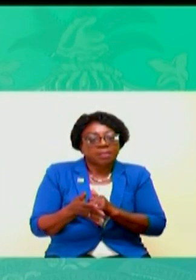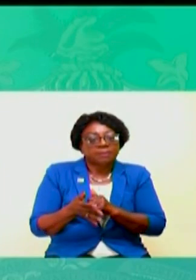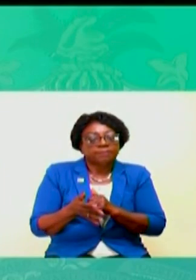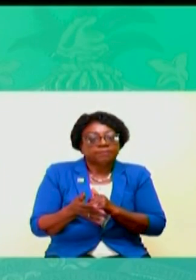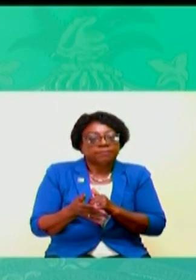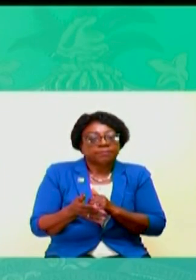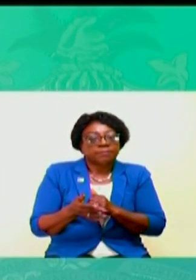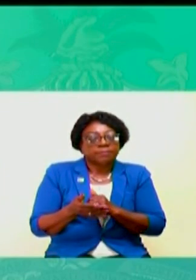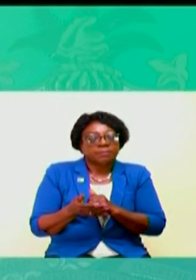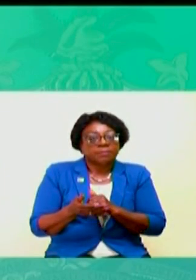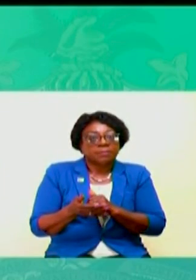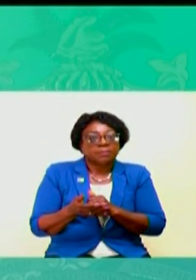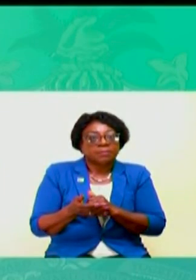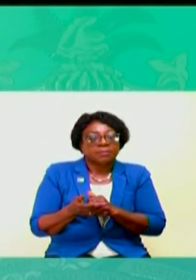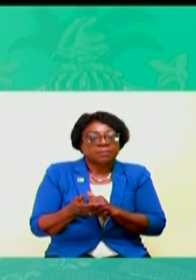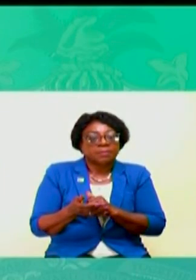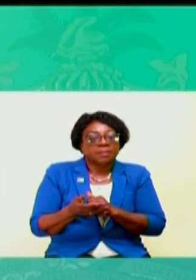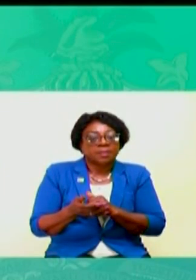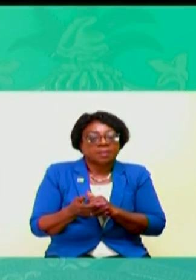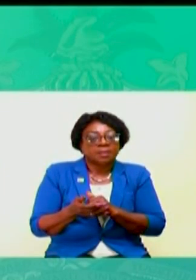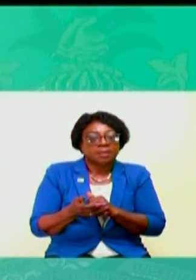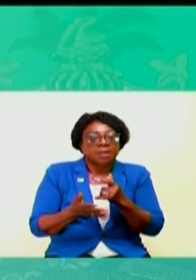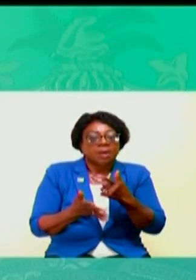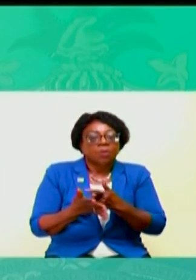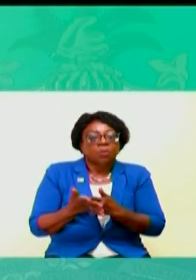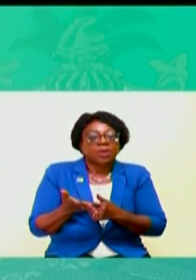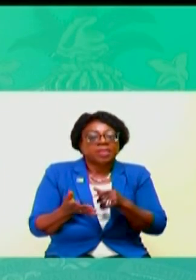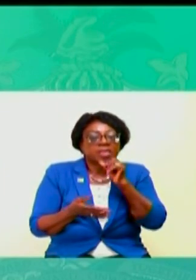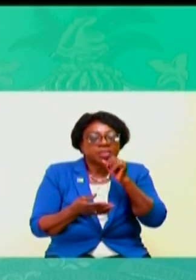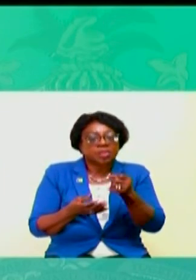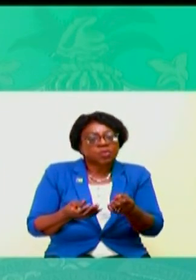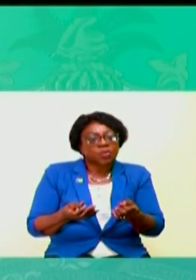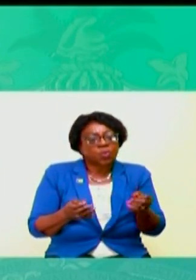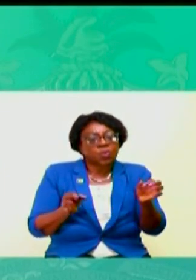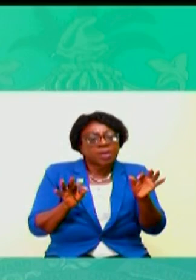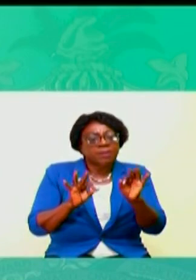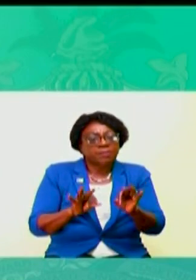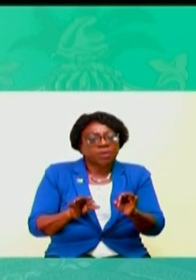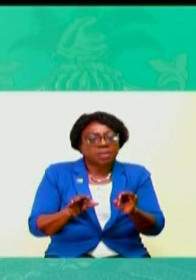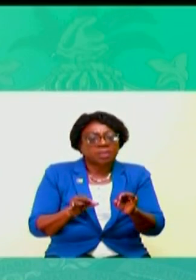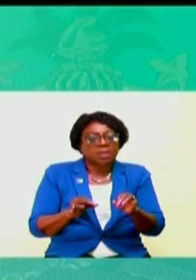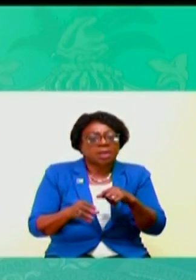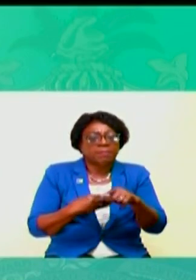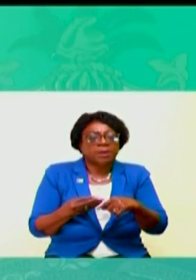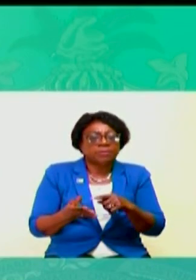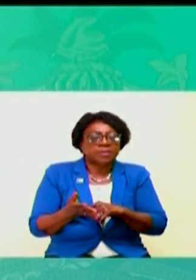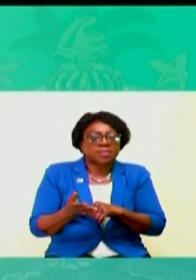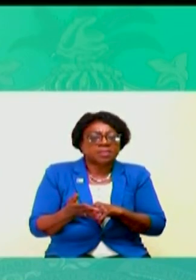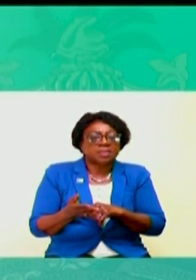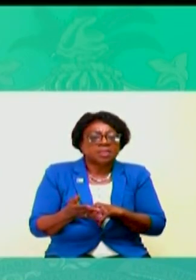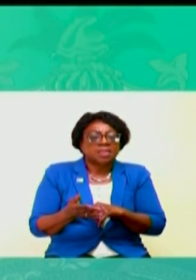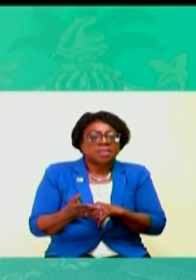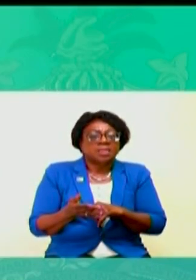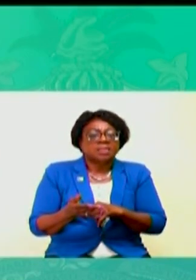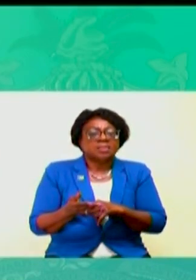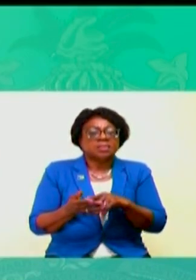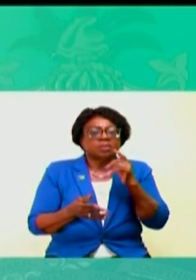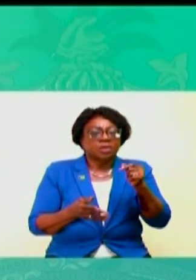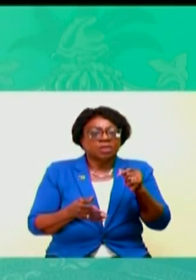St. Anne's, you can bear me out on this. But what is so significant for me with this ain't just no 50 by 100 in back of the